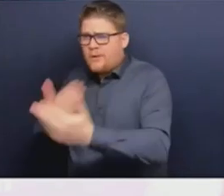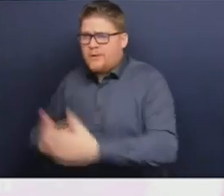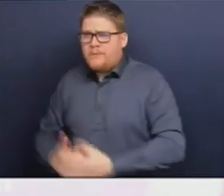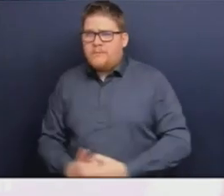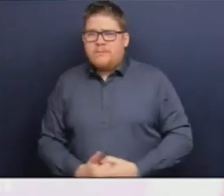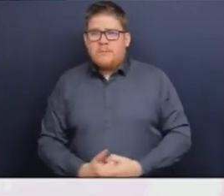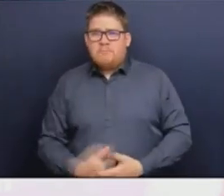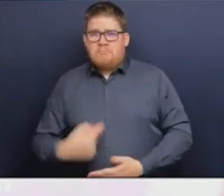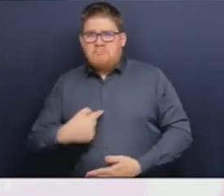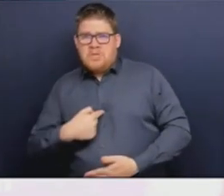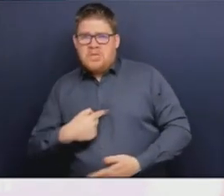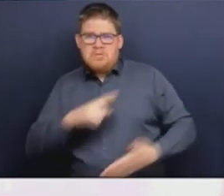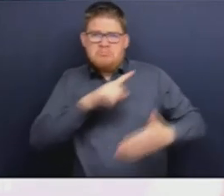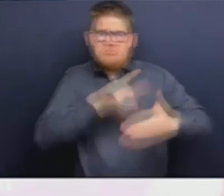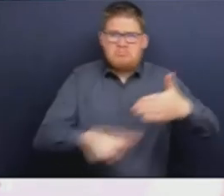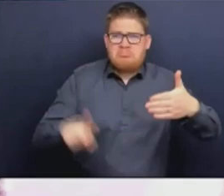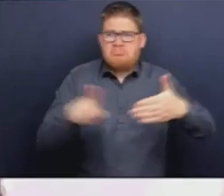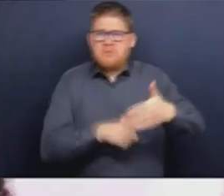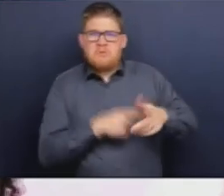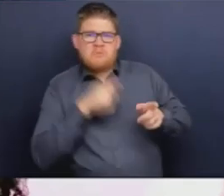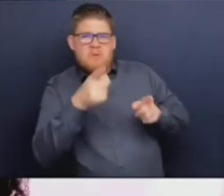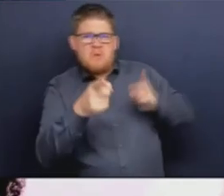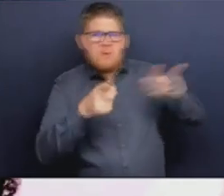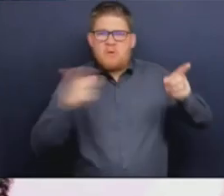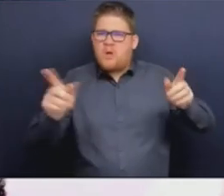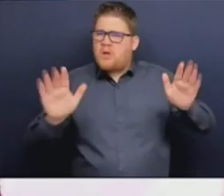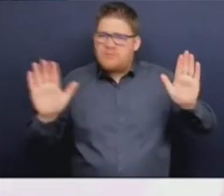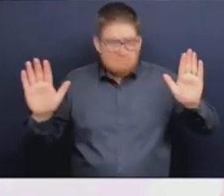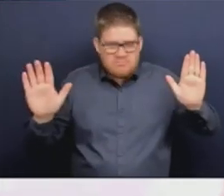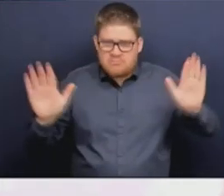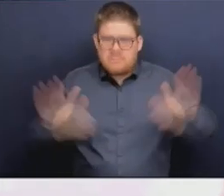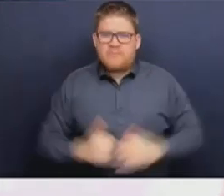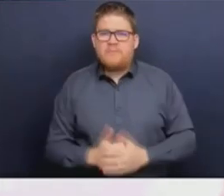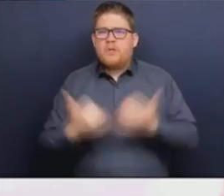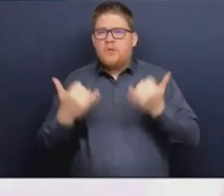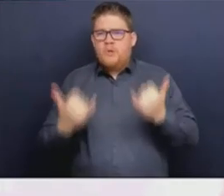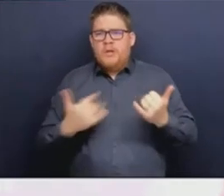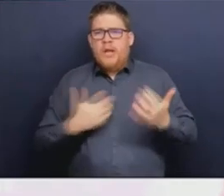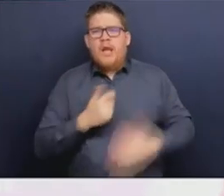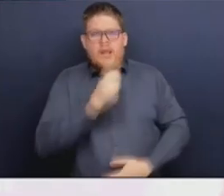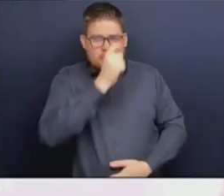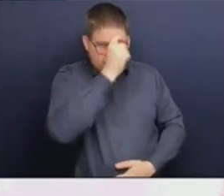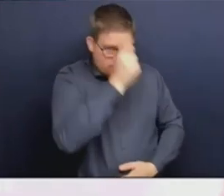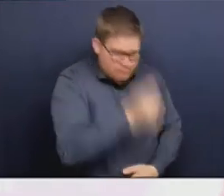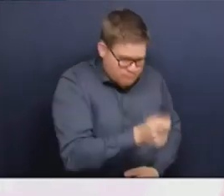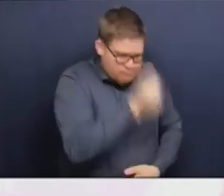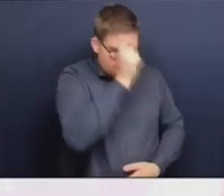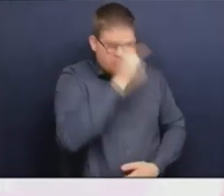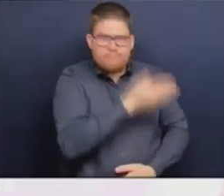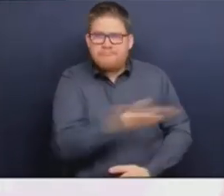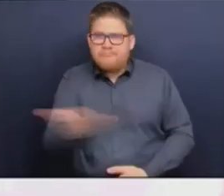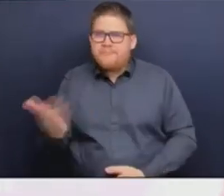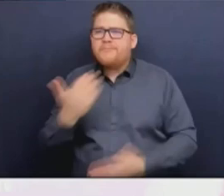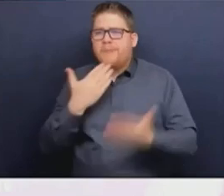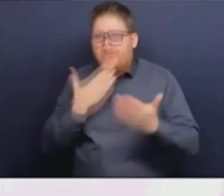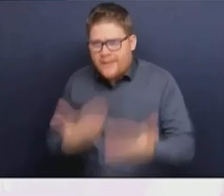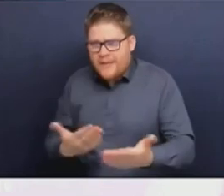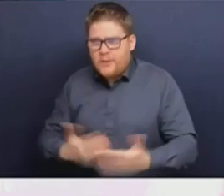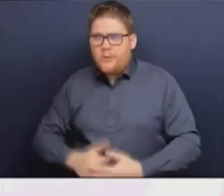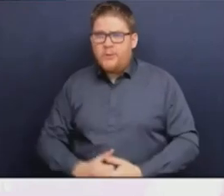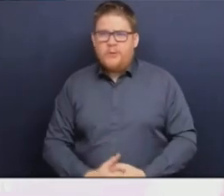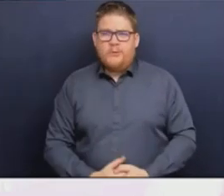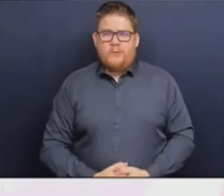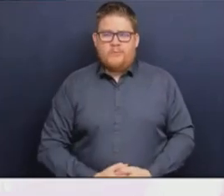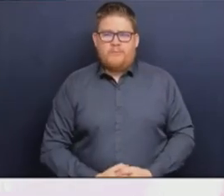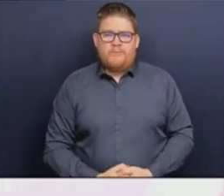Okay? So it takes a lot for me to get to the moment, but I think I just want to